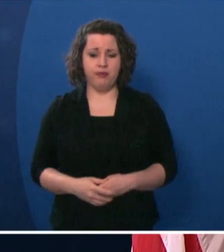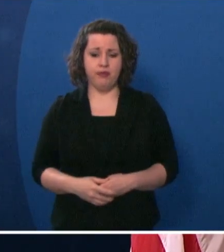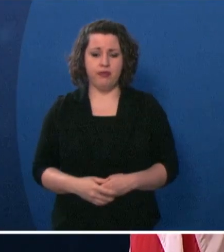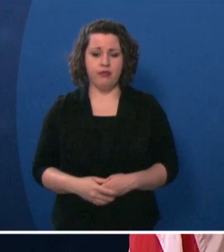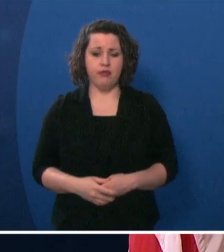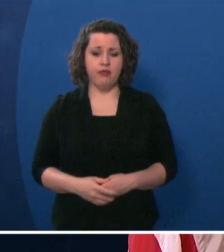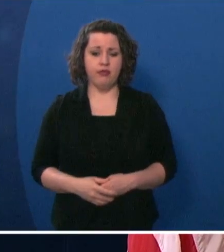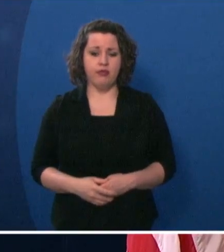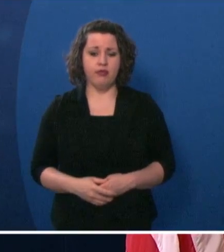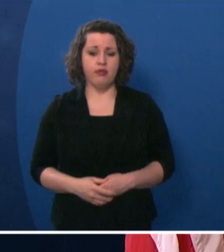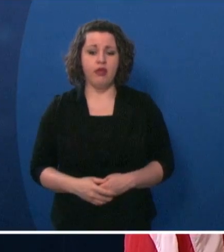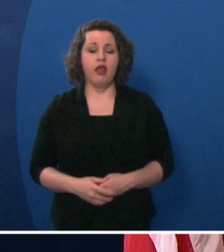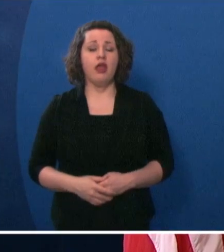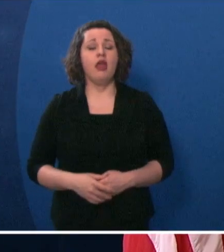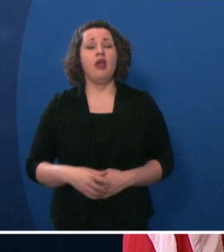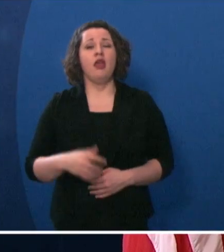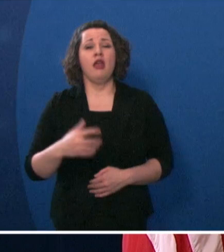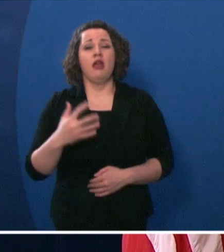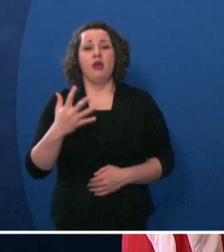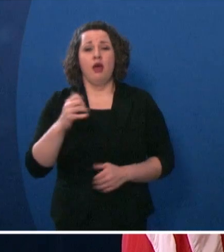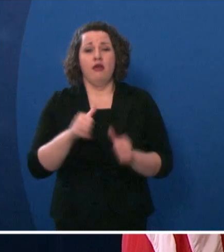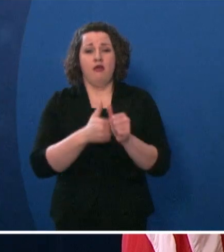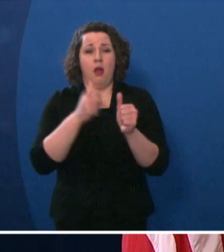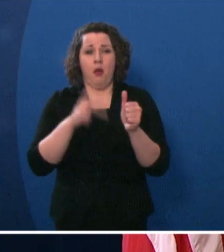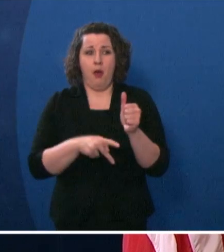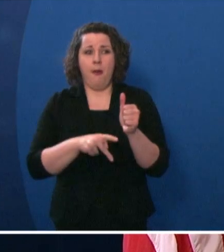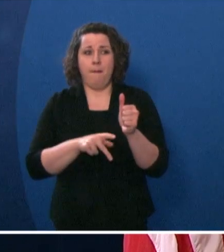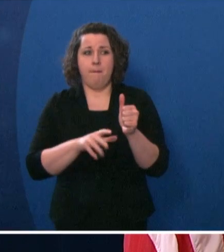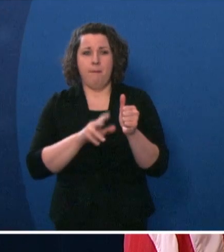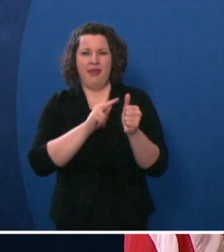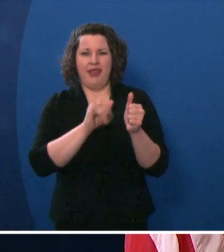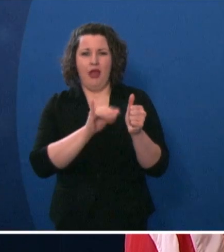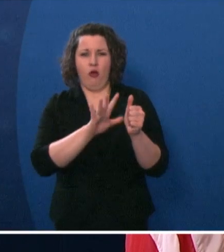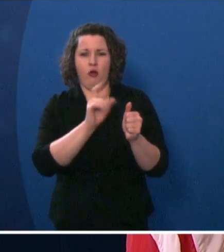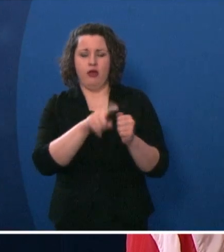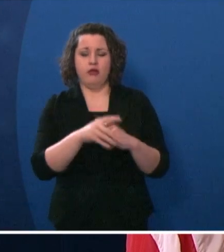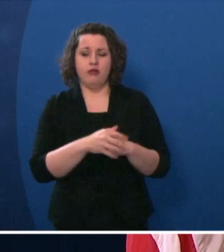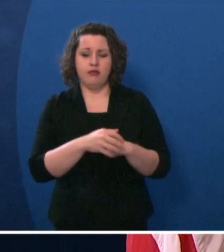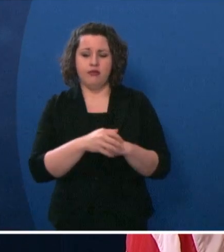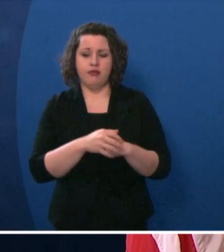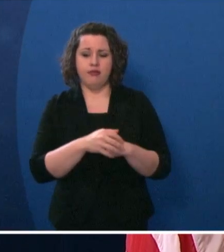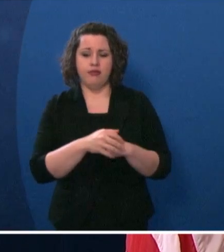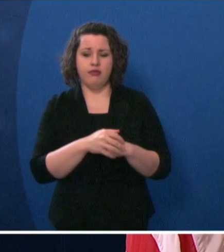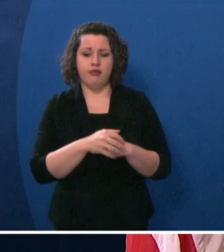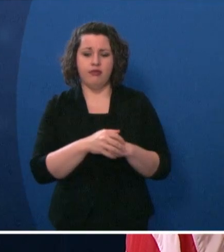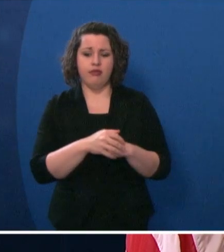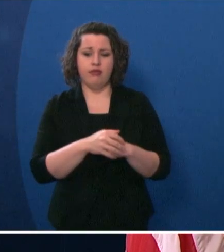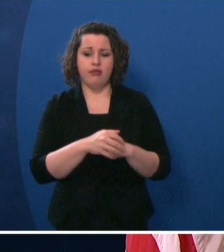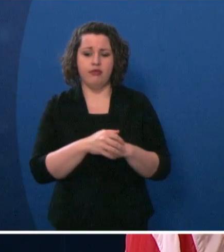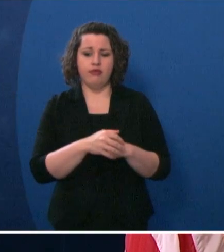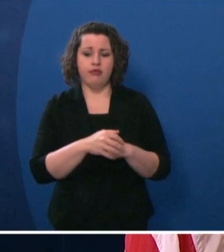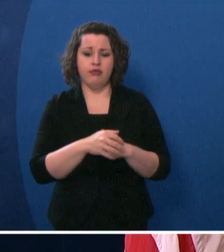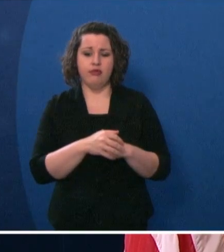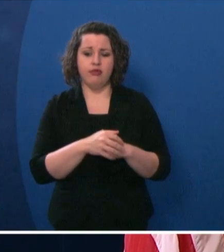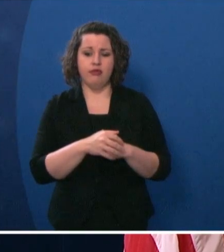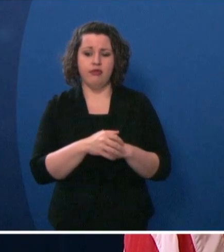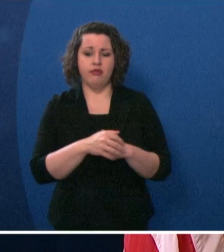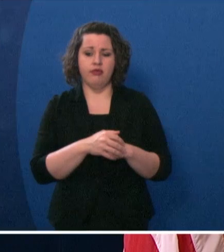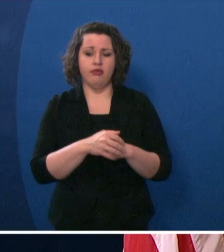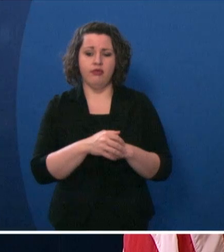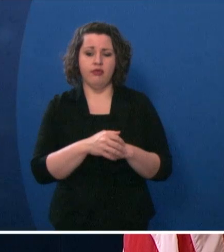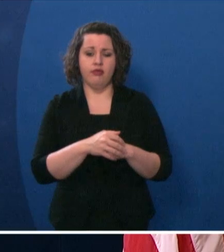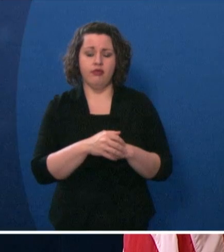Just to follow up to Kay's question, is there going to be any effort to have